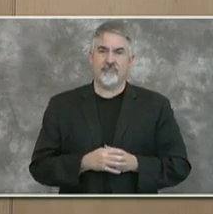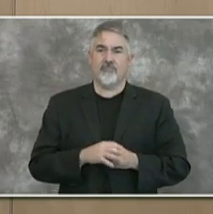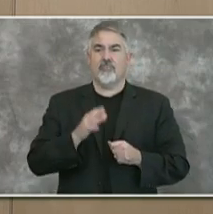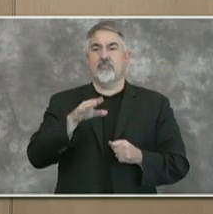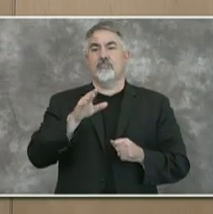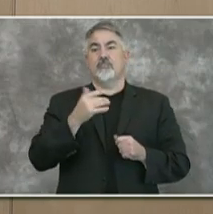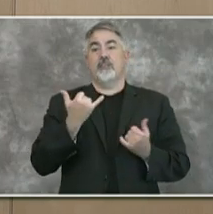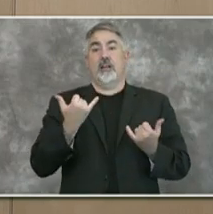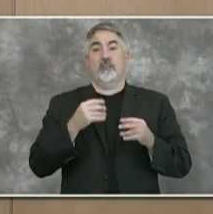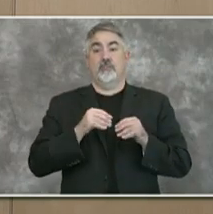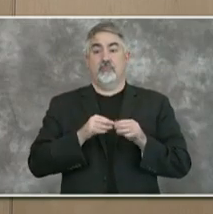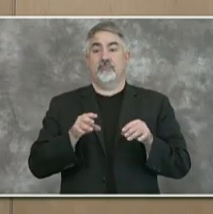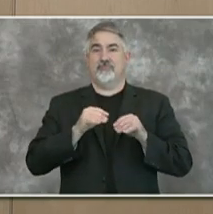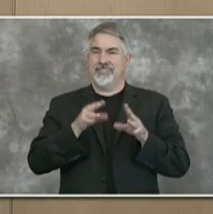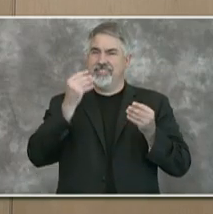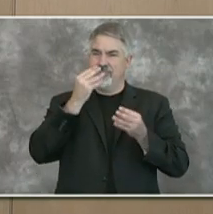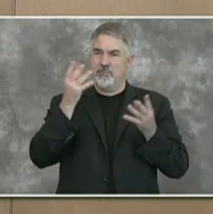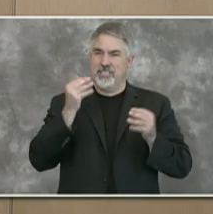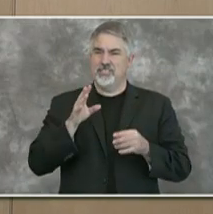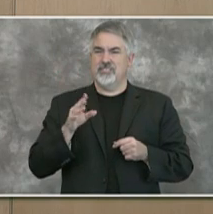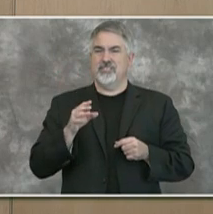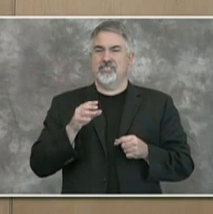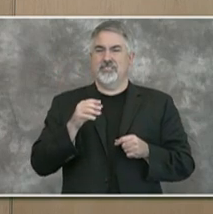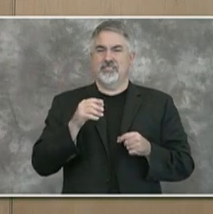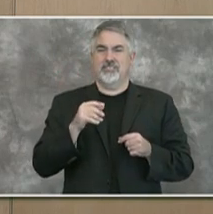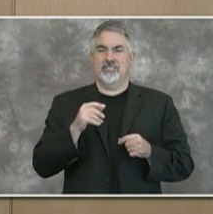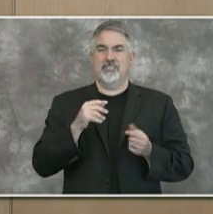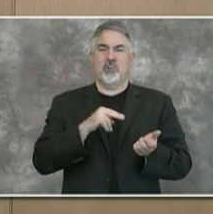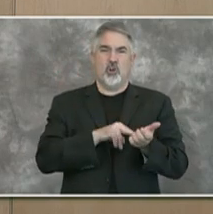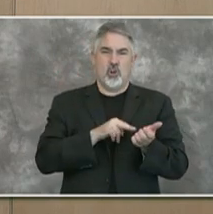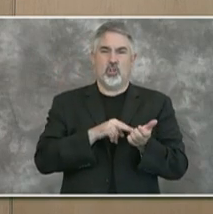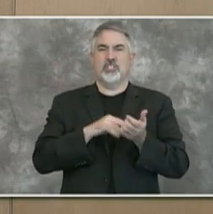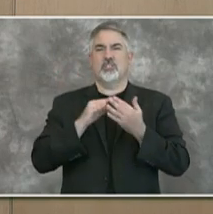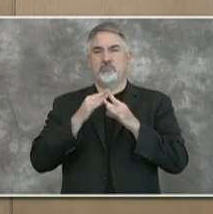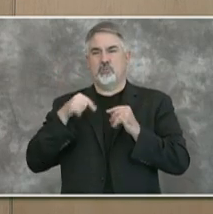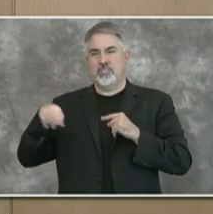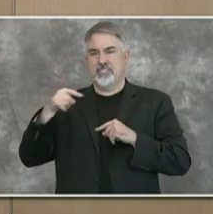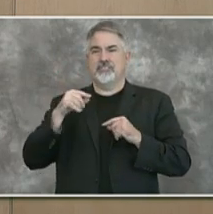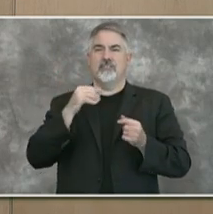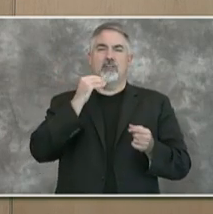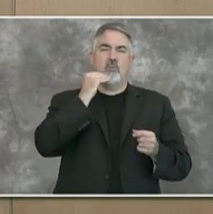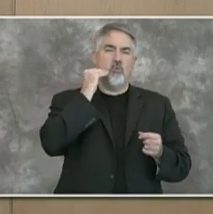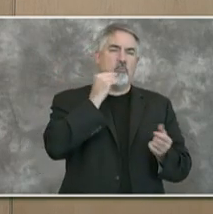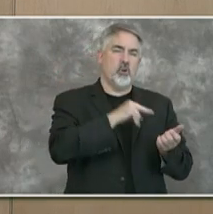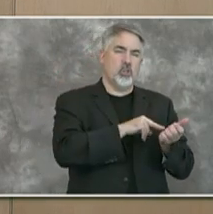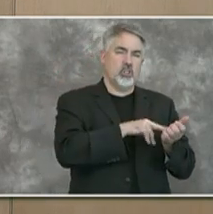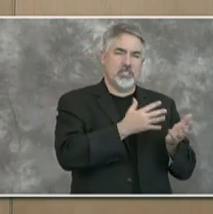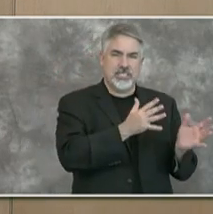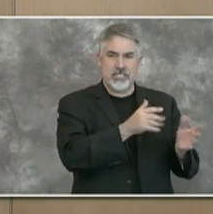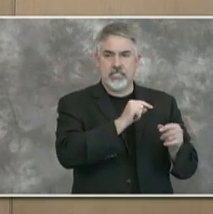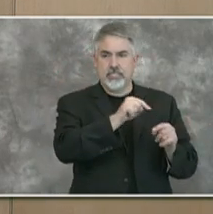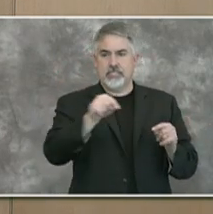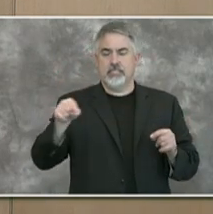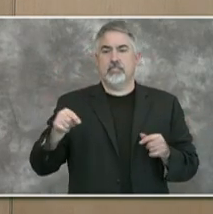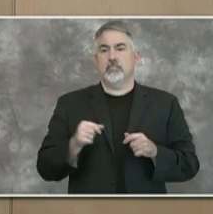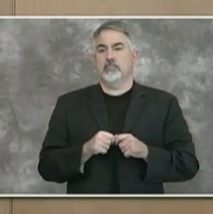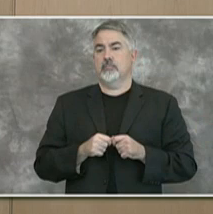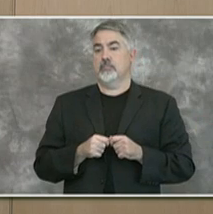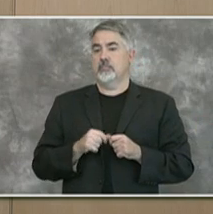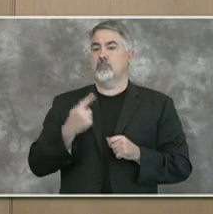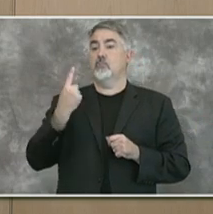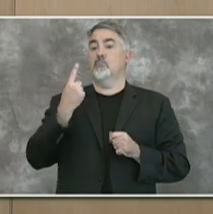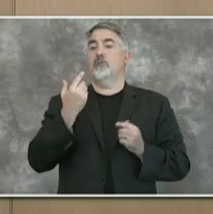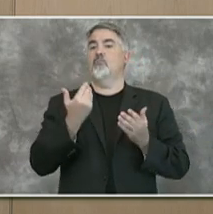in congregate and community settings, today we are reporting one new outbreak for a cumulative